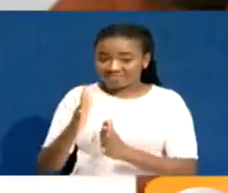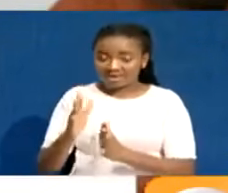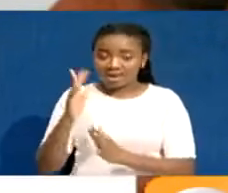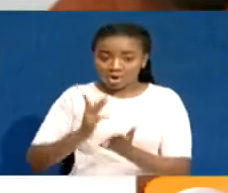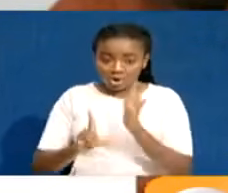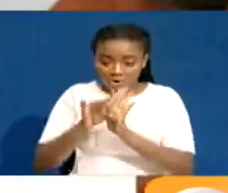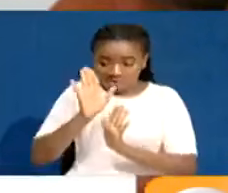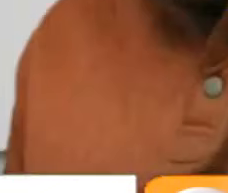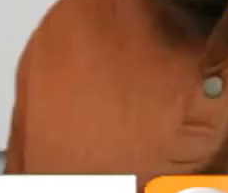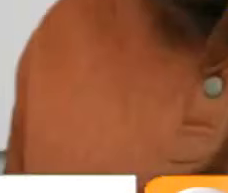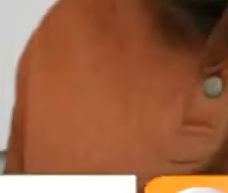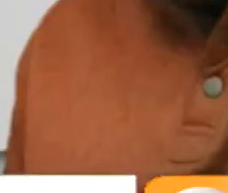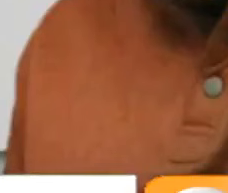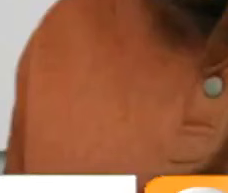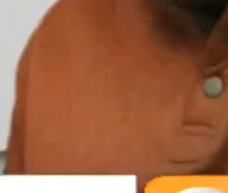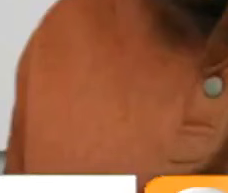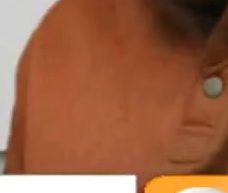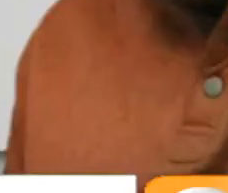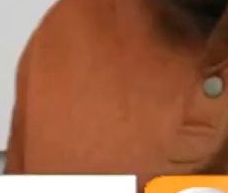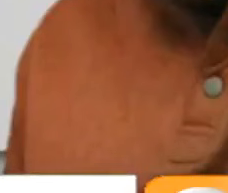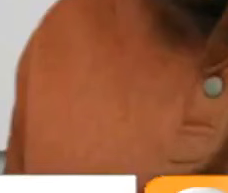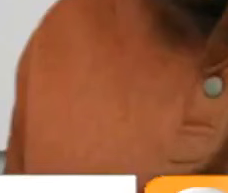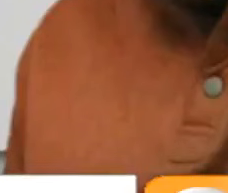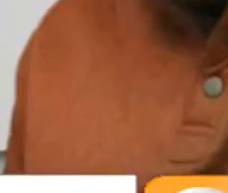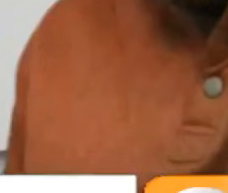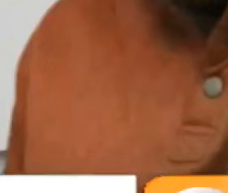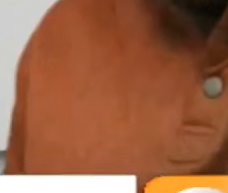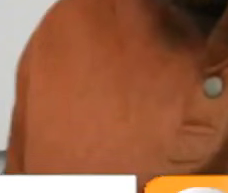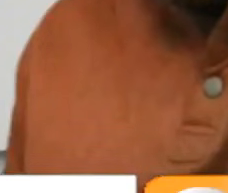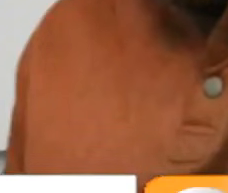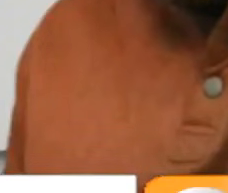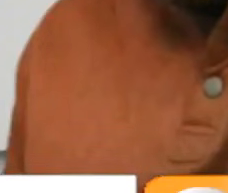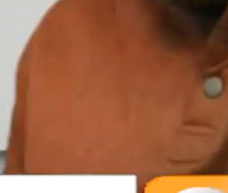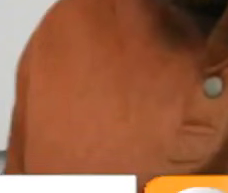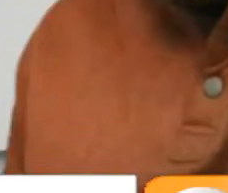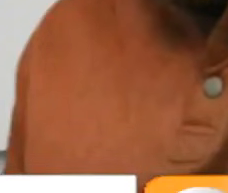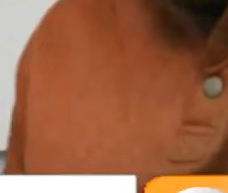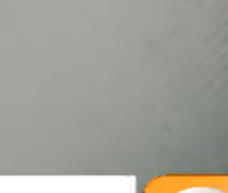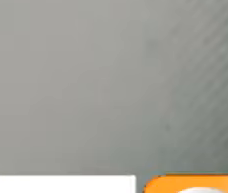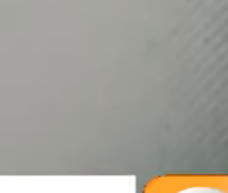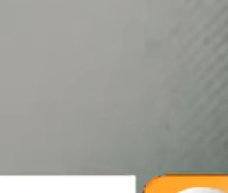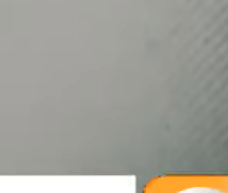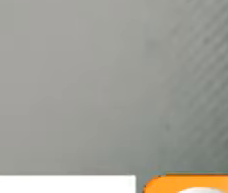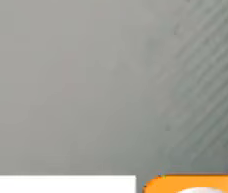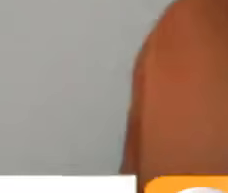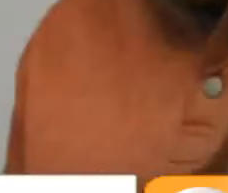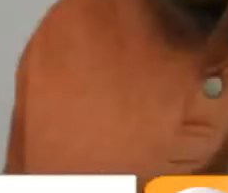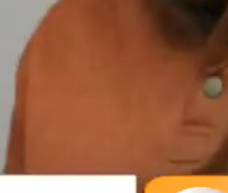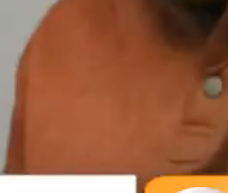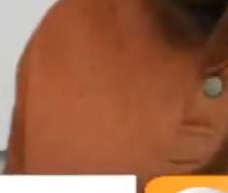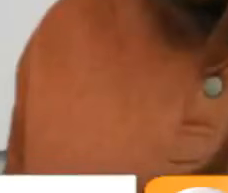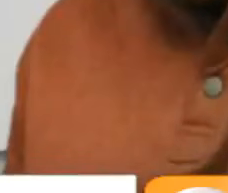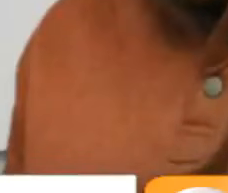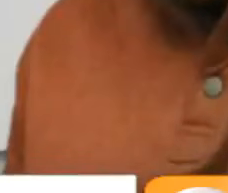his lawyer Harrison Kinyanjui, claims that the publications by the activist have injured his character, social standing and